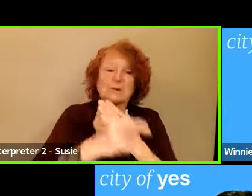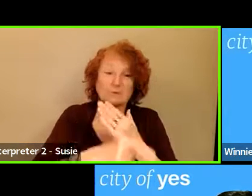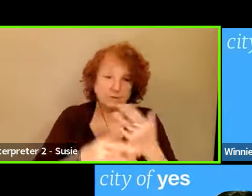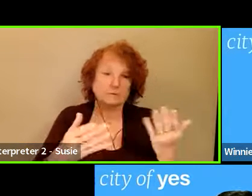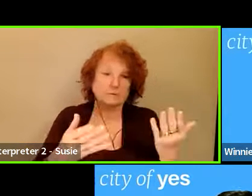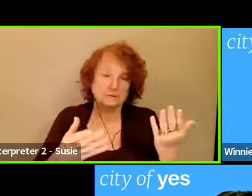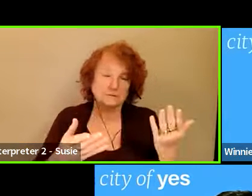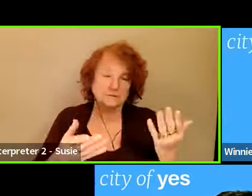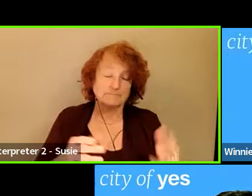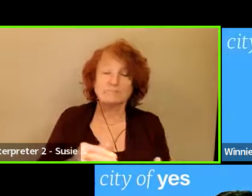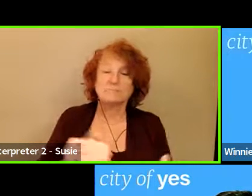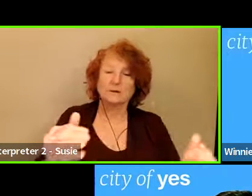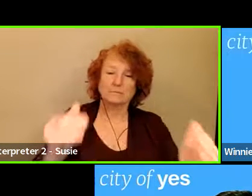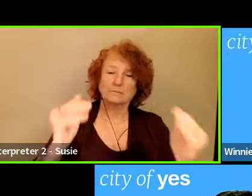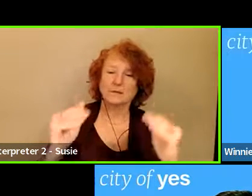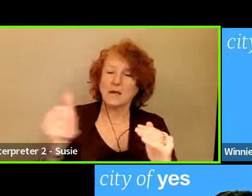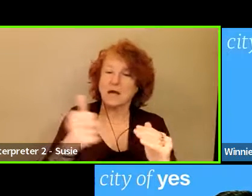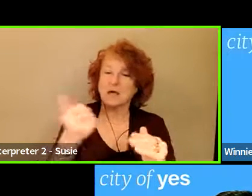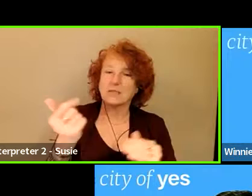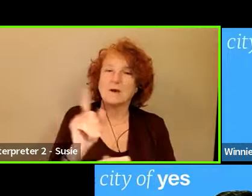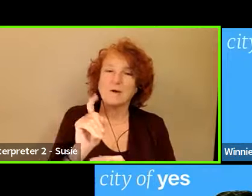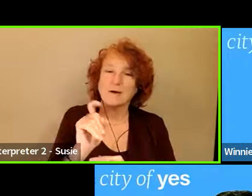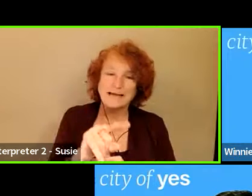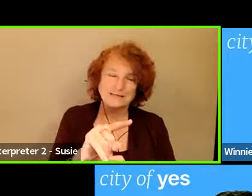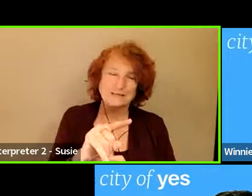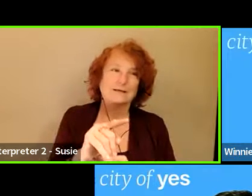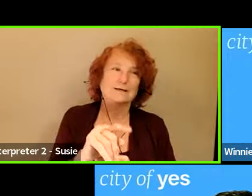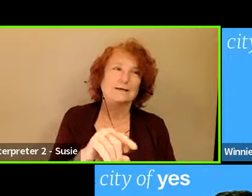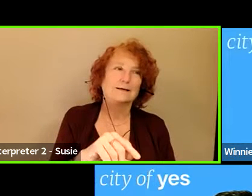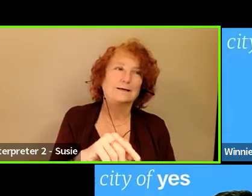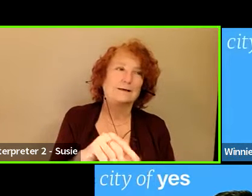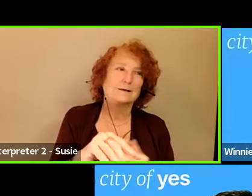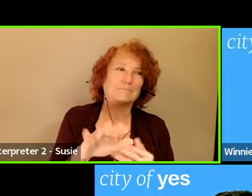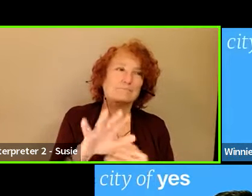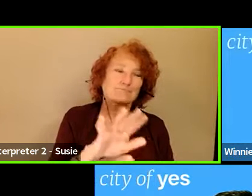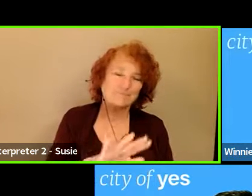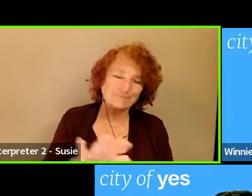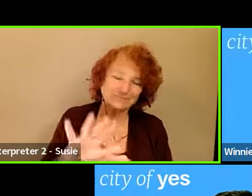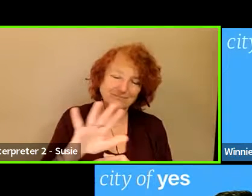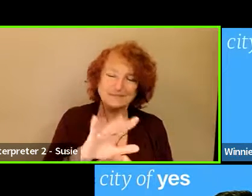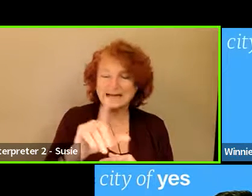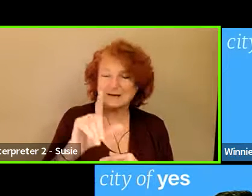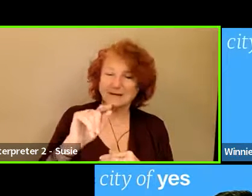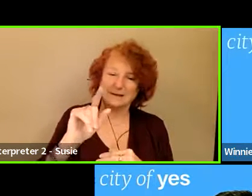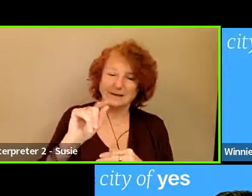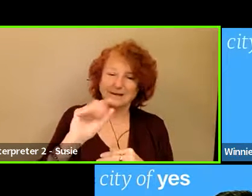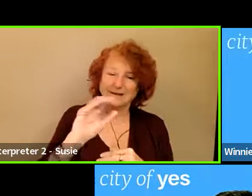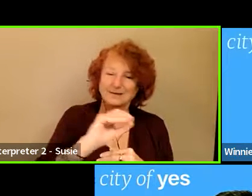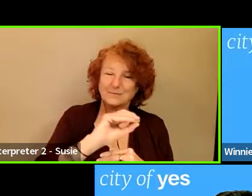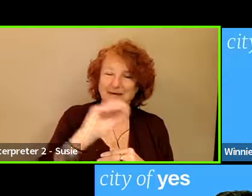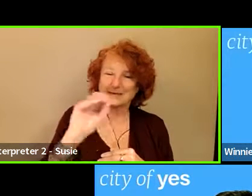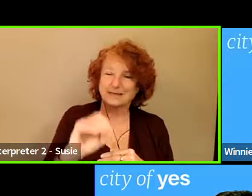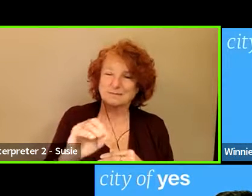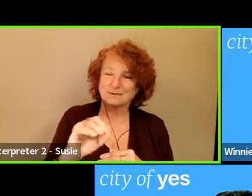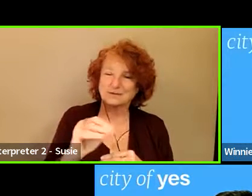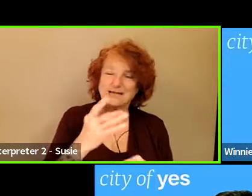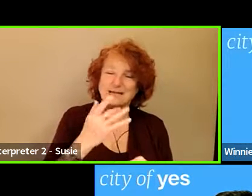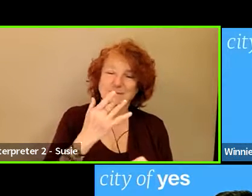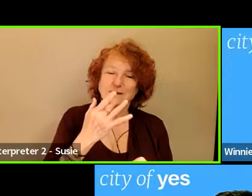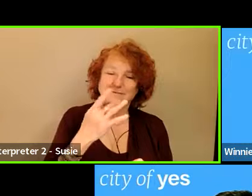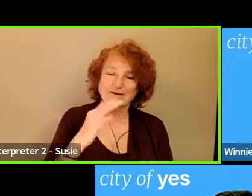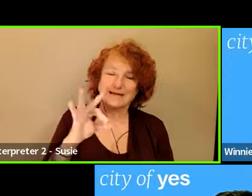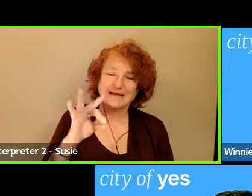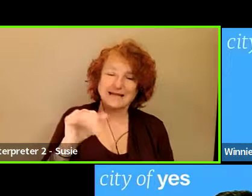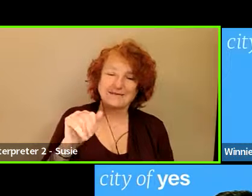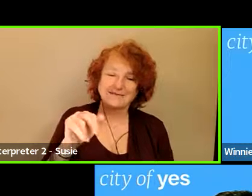your question about, the fact that it's about a 20% preferential FAR in